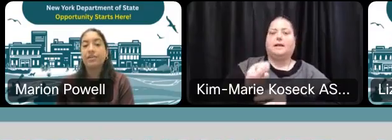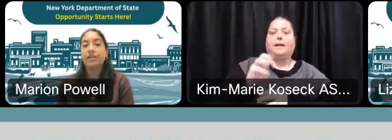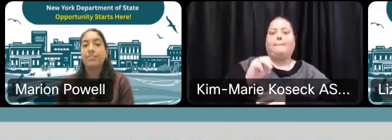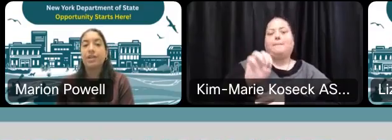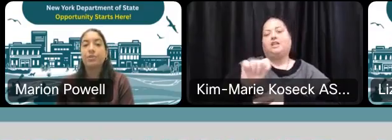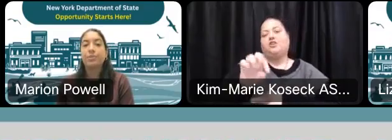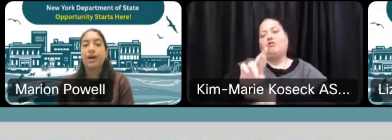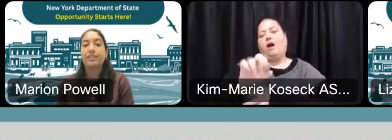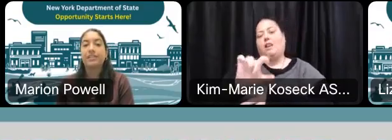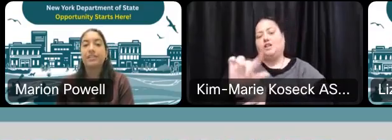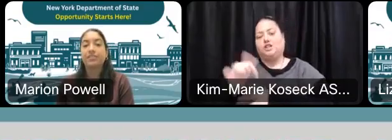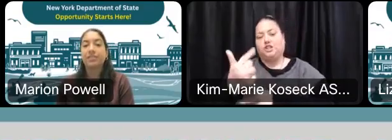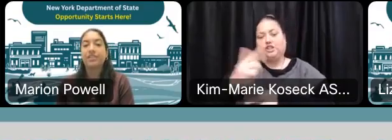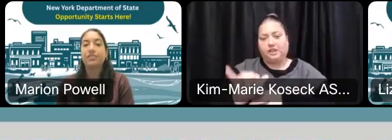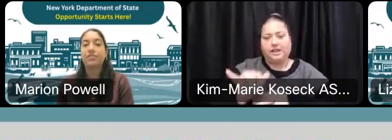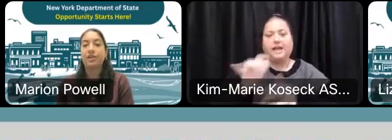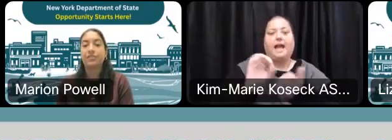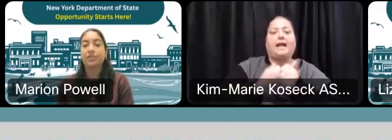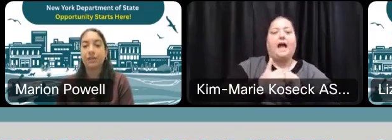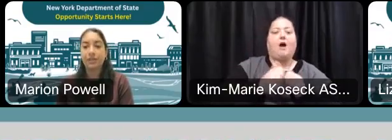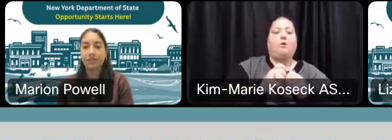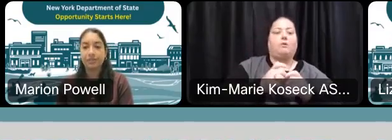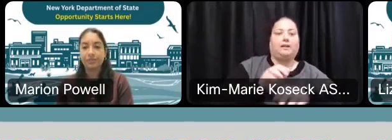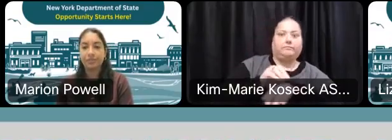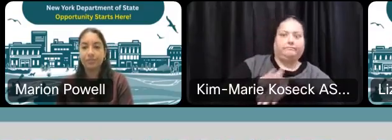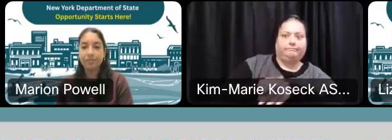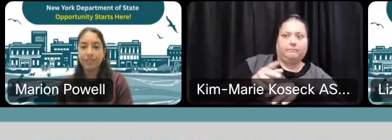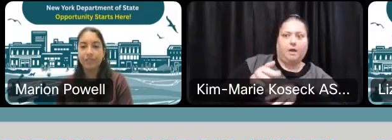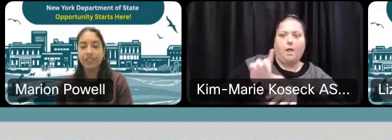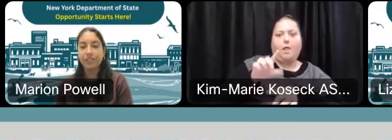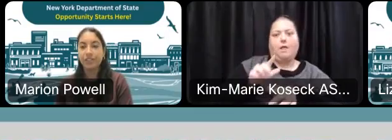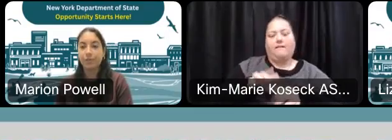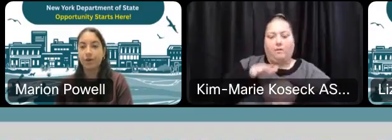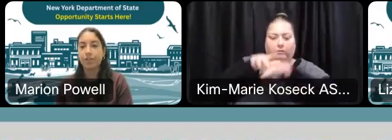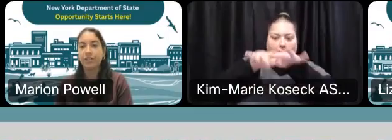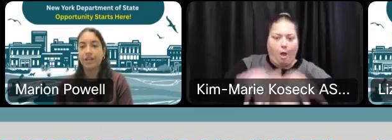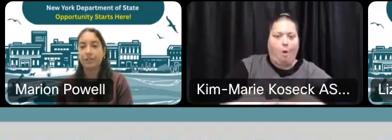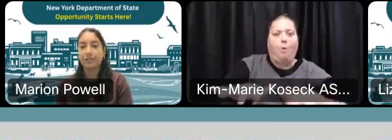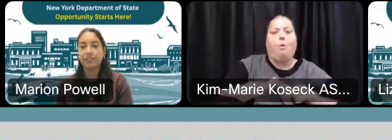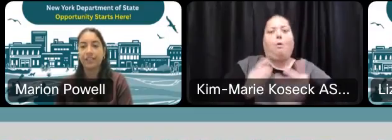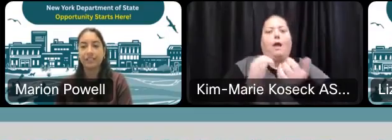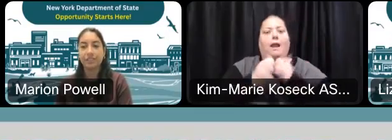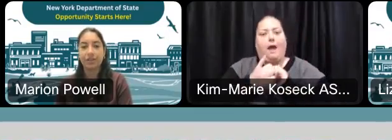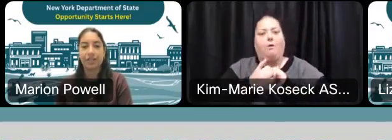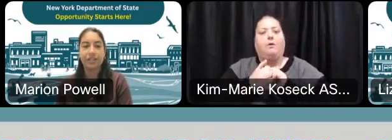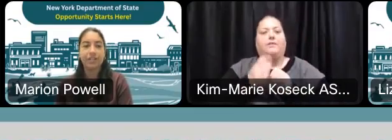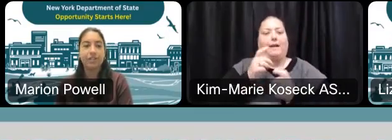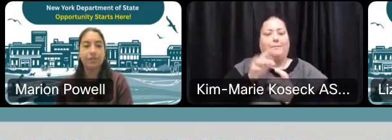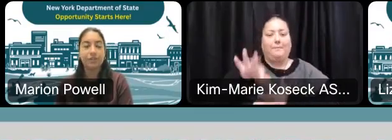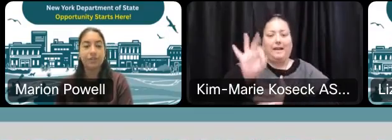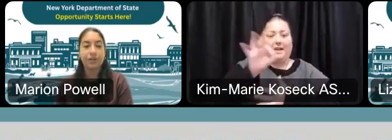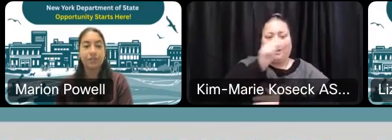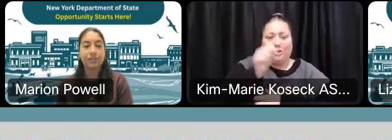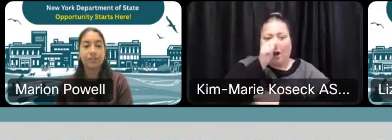land cover, and management practices affect the phosphorus loading. So essentially, the Watershed Council selected a target to